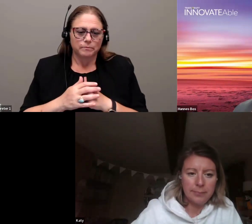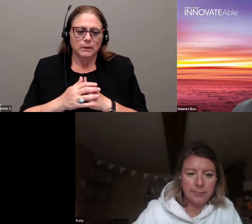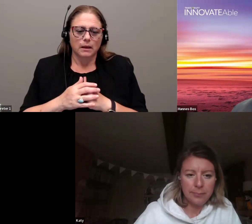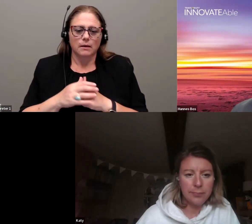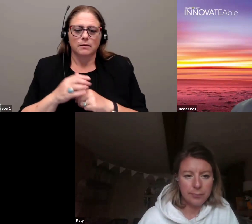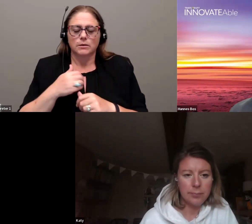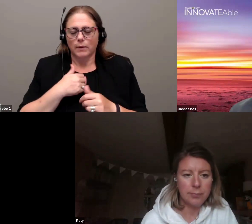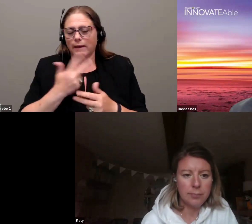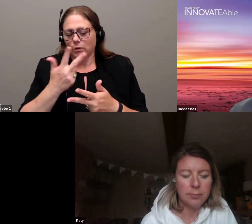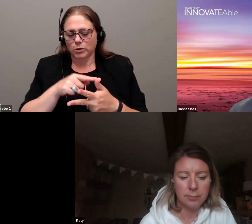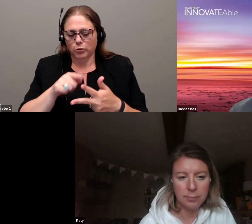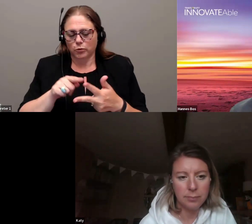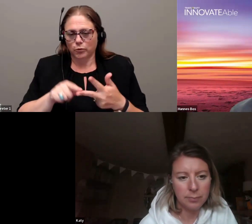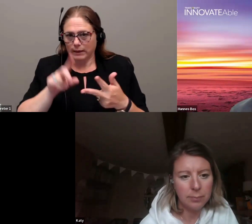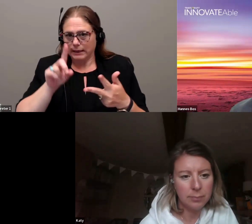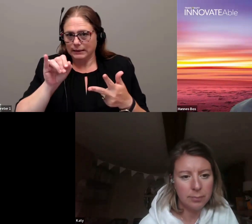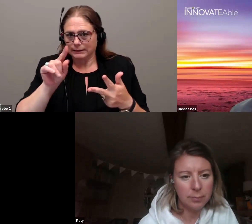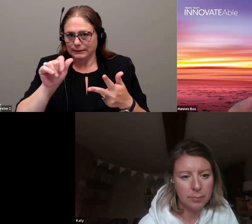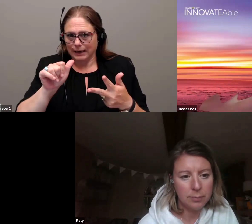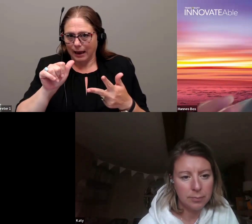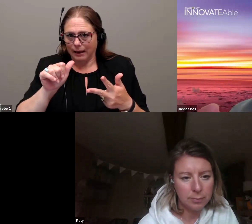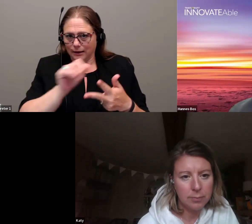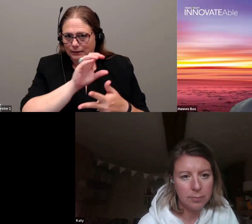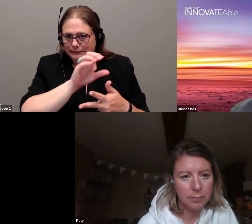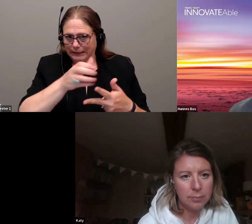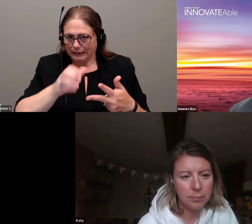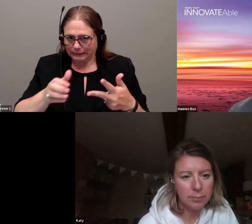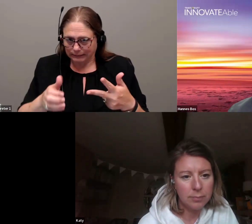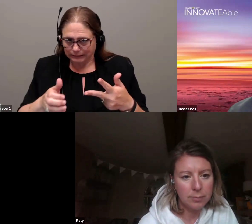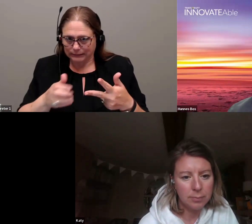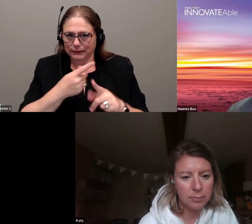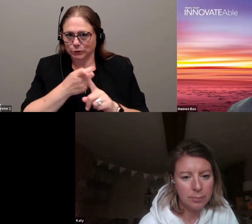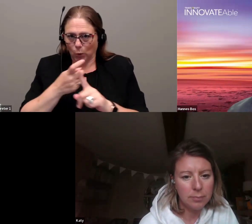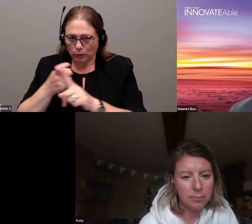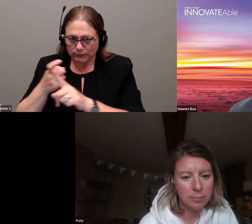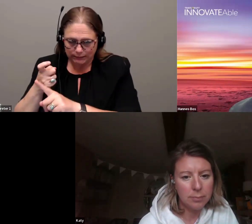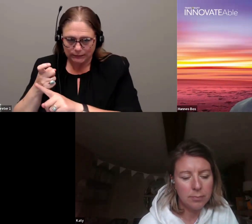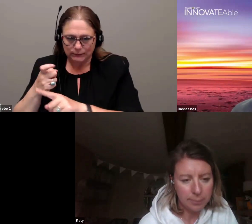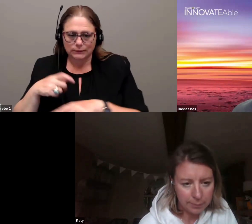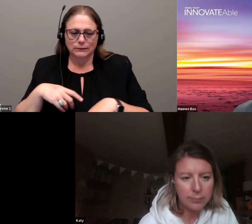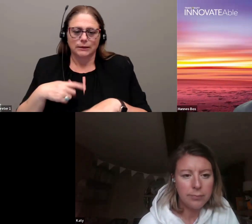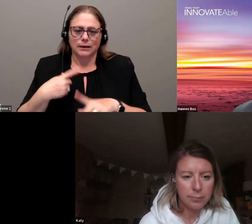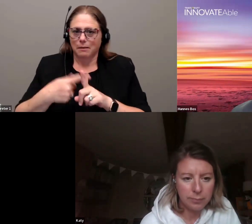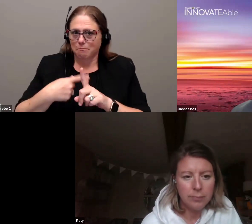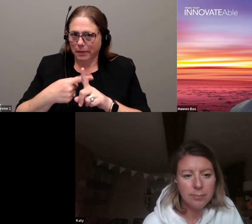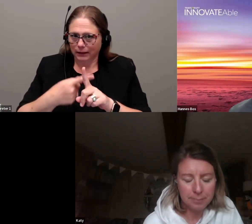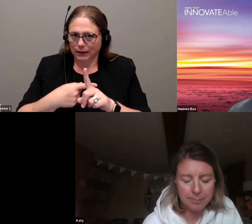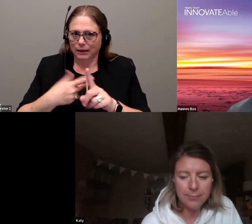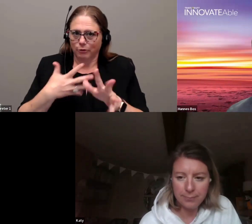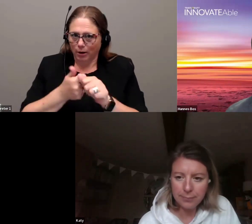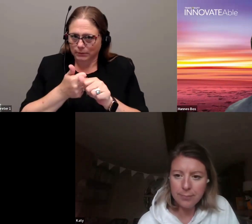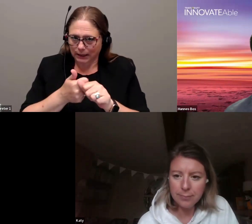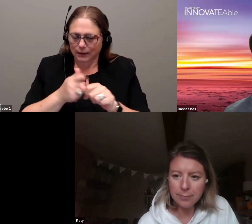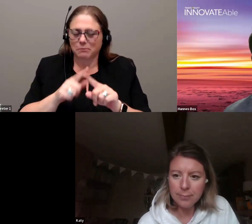But sadly, there is a reality of constraints, the example that you just mentioned.